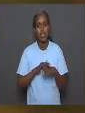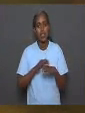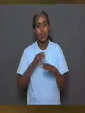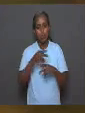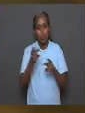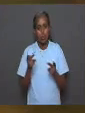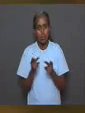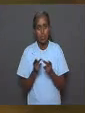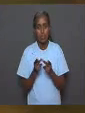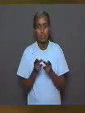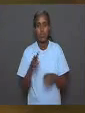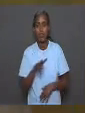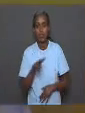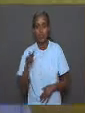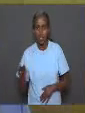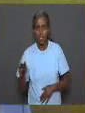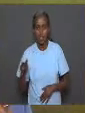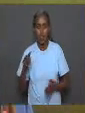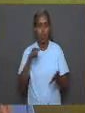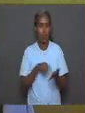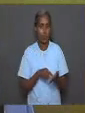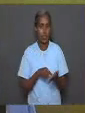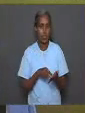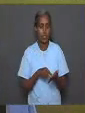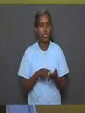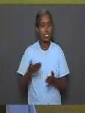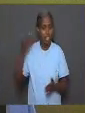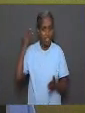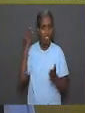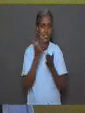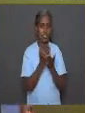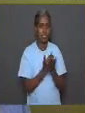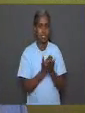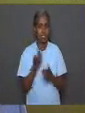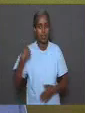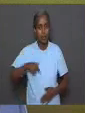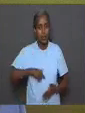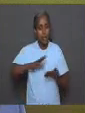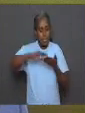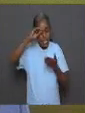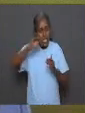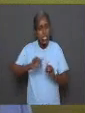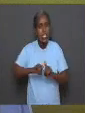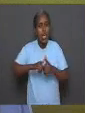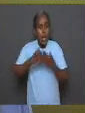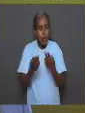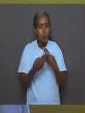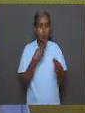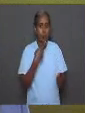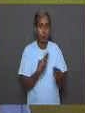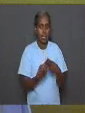vector of a point. In the last lesson, we learned how to